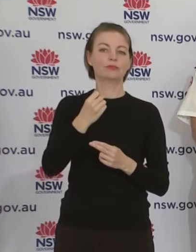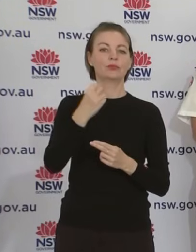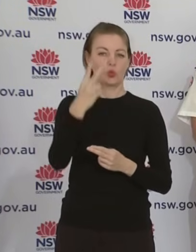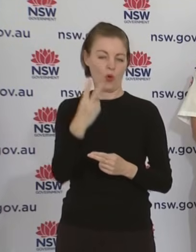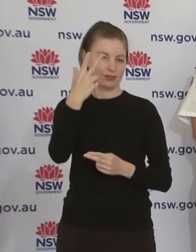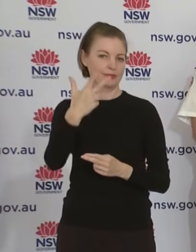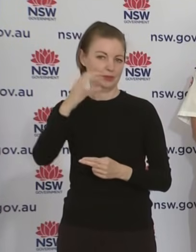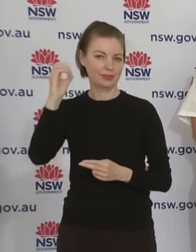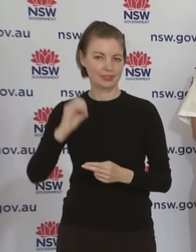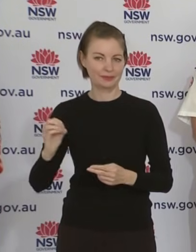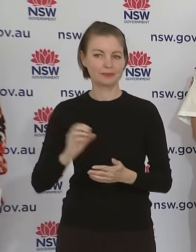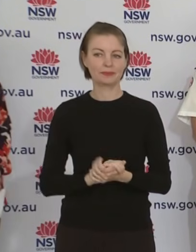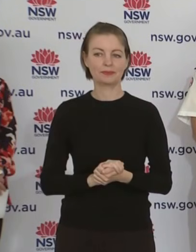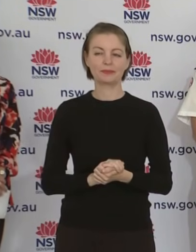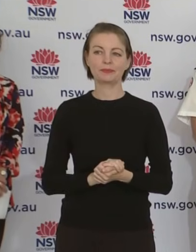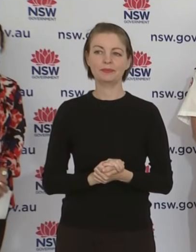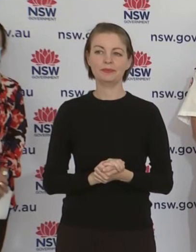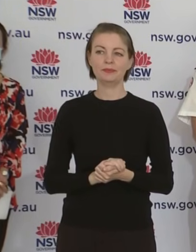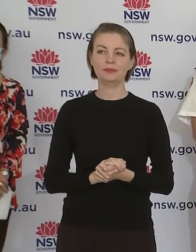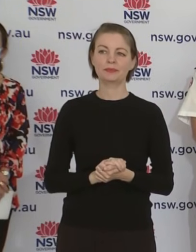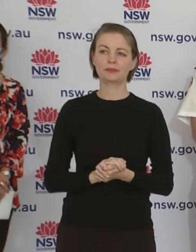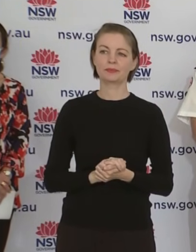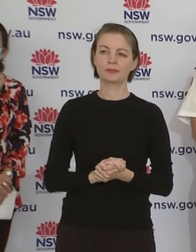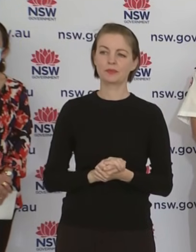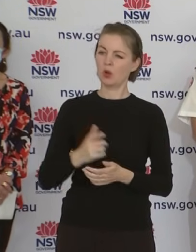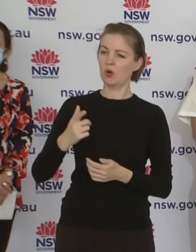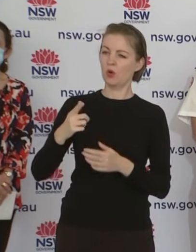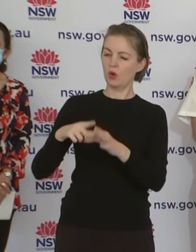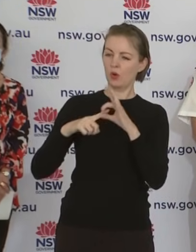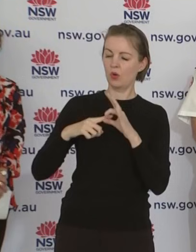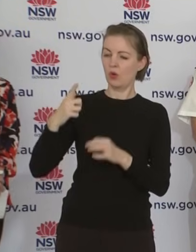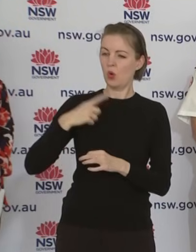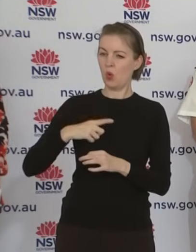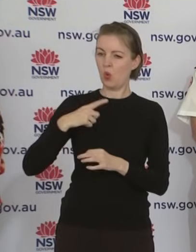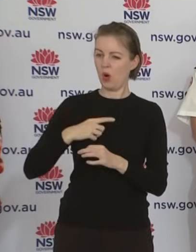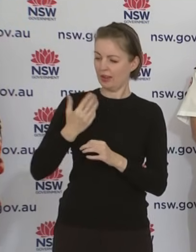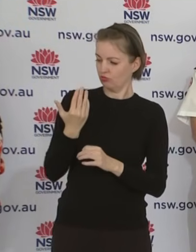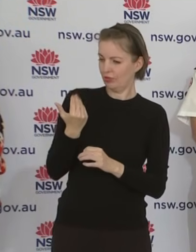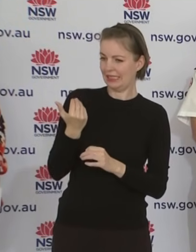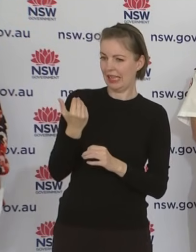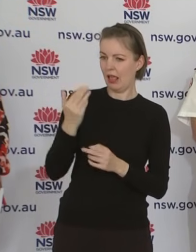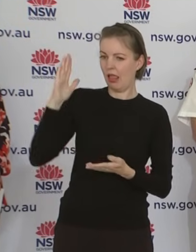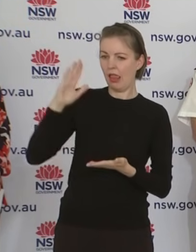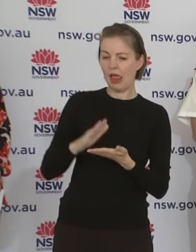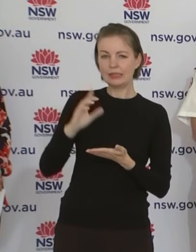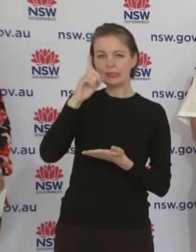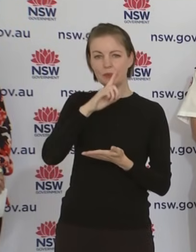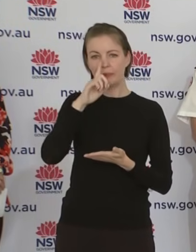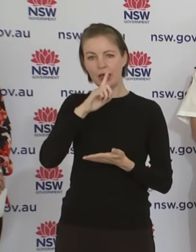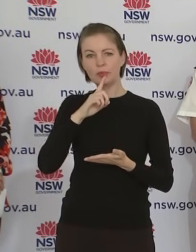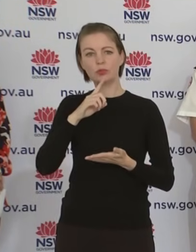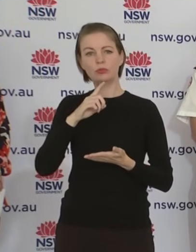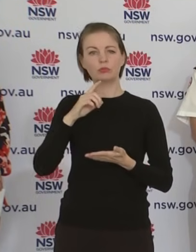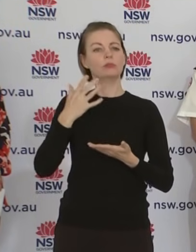Just on the vaccination rate dropping, do we know why? Is it because there are fewer people coming forward for first doses? Can we prioritise bringing forward second doses for those who have